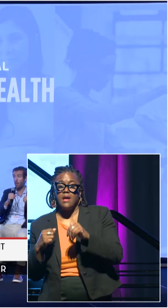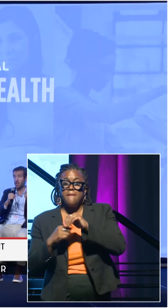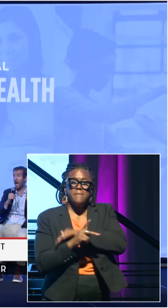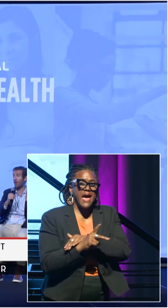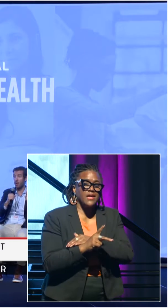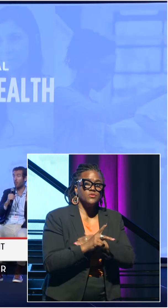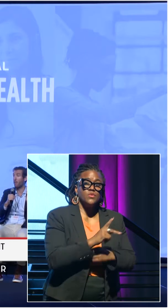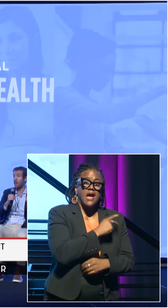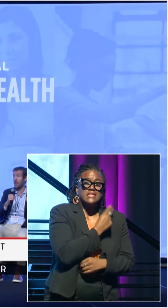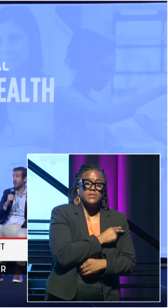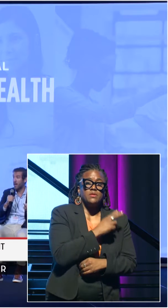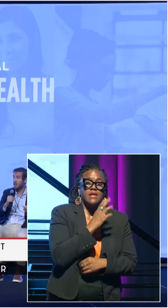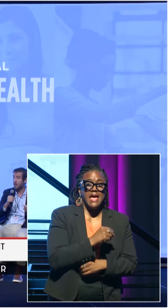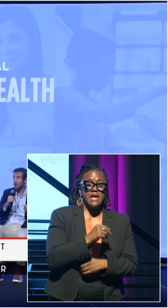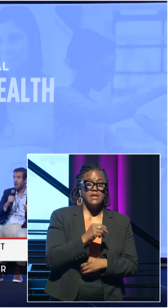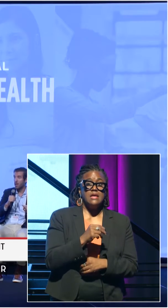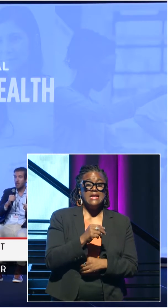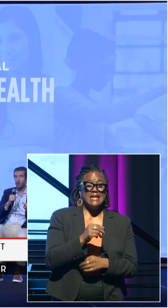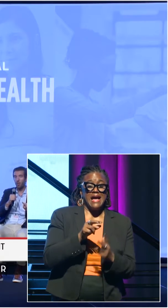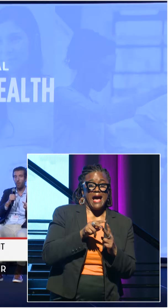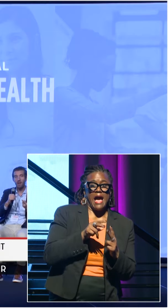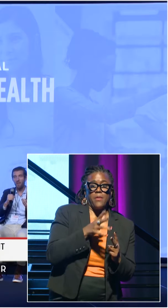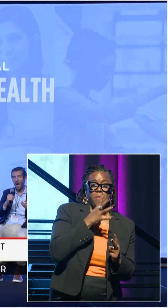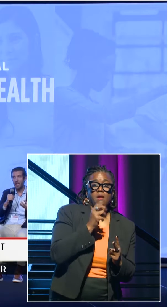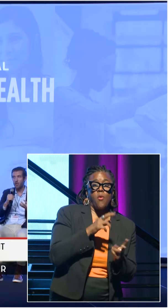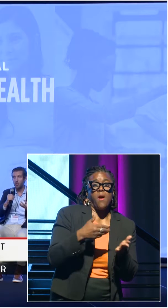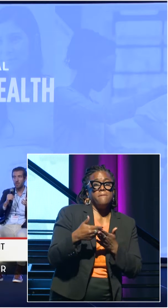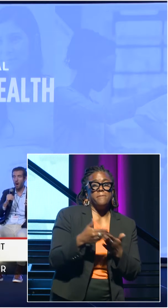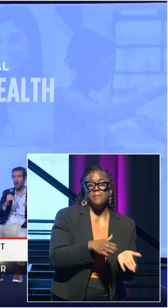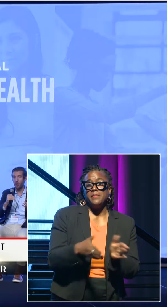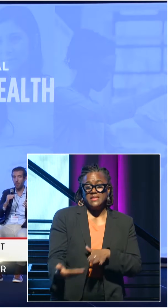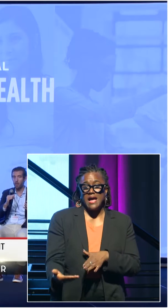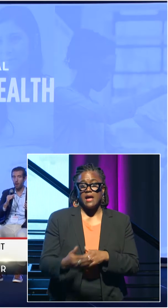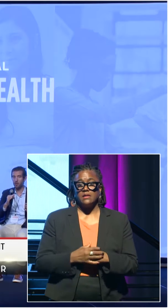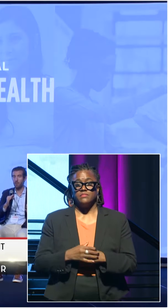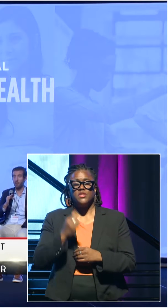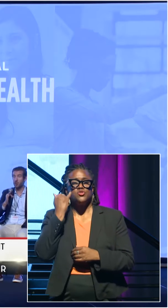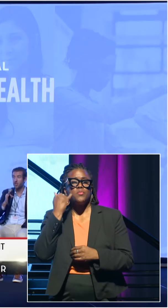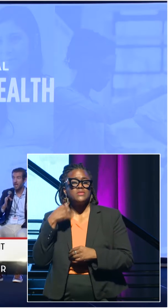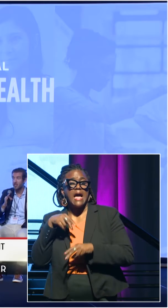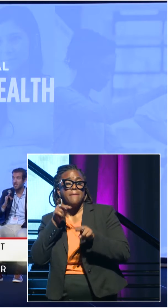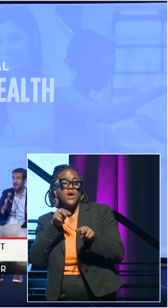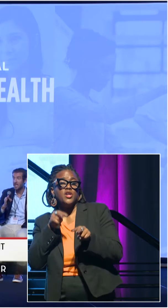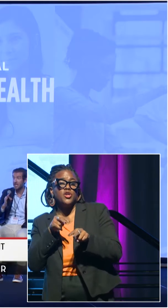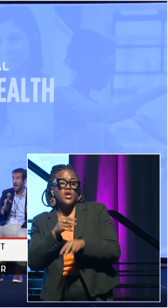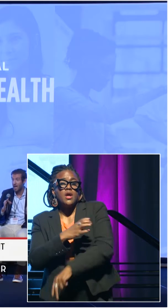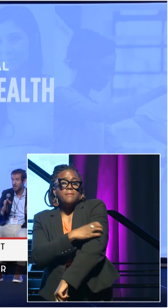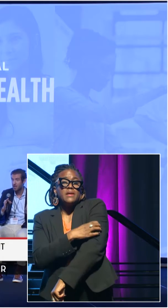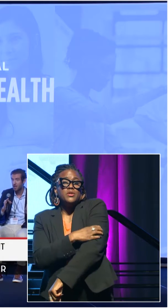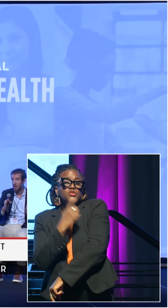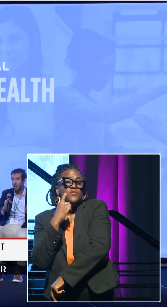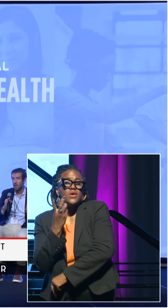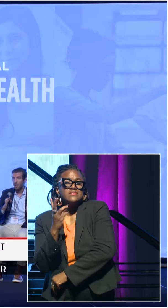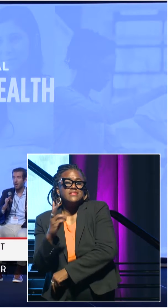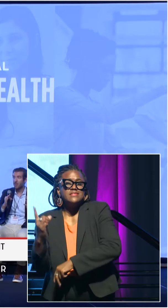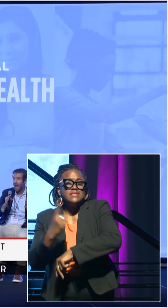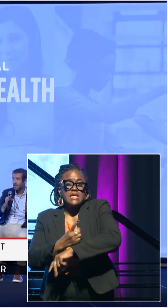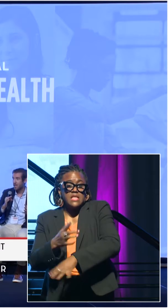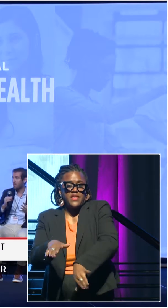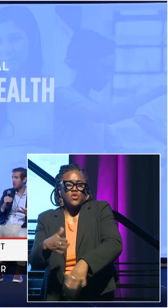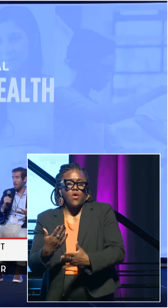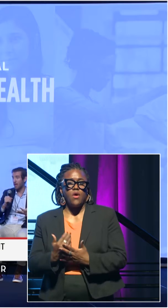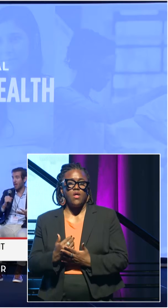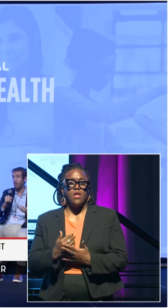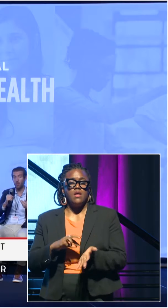and a mortality or morbidity event. So what if I can just monitor blood pressure for 16 days?